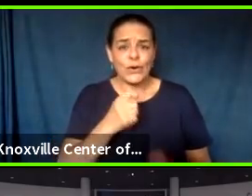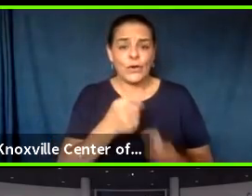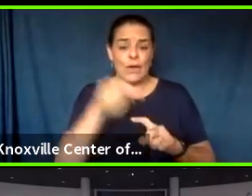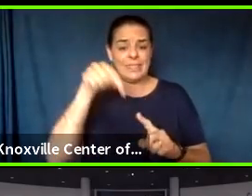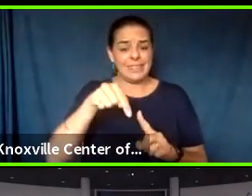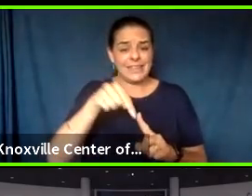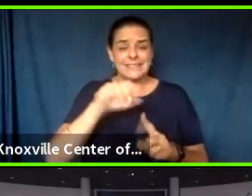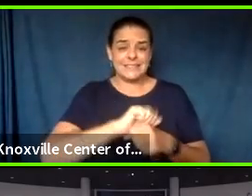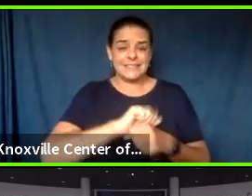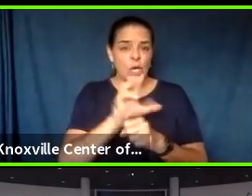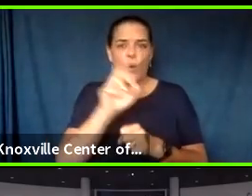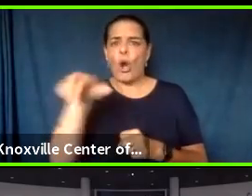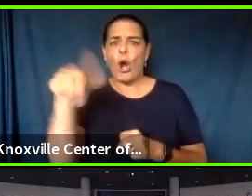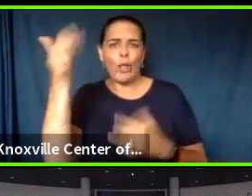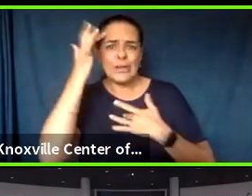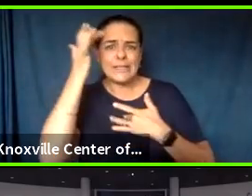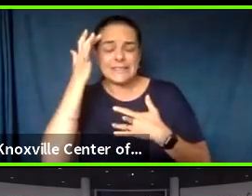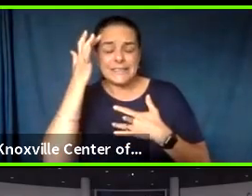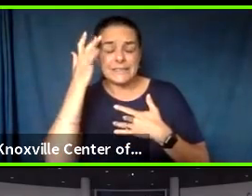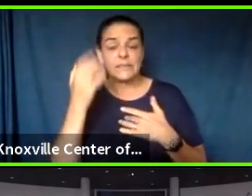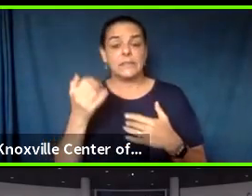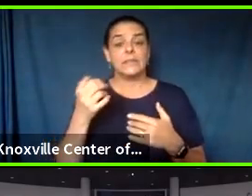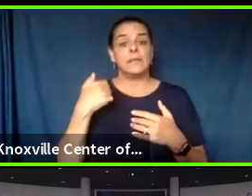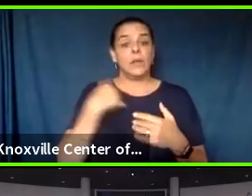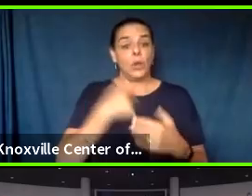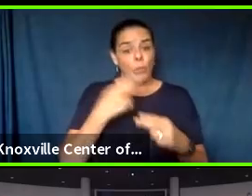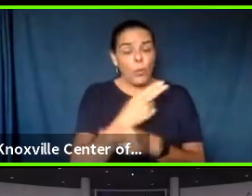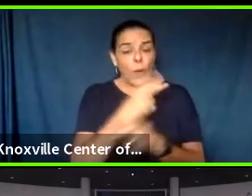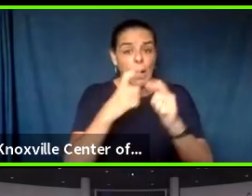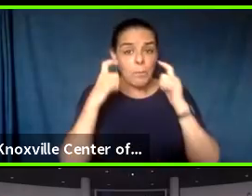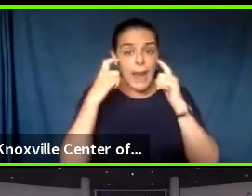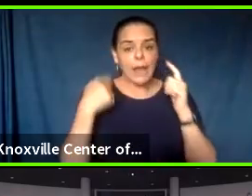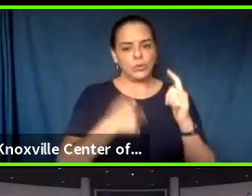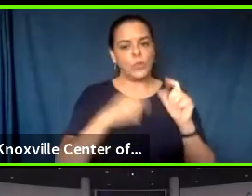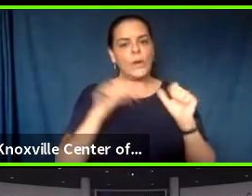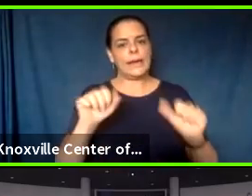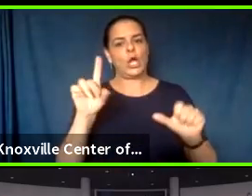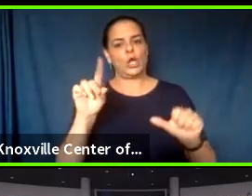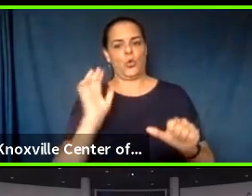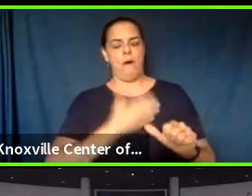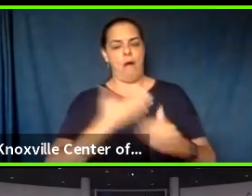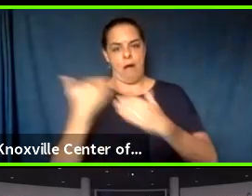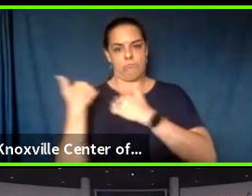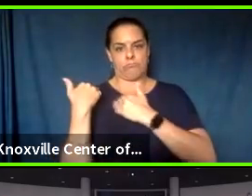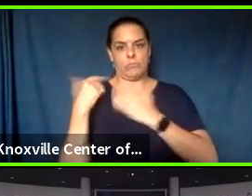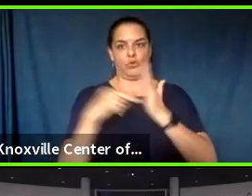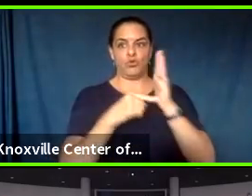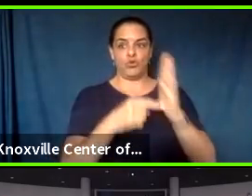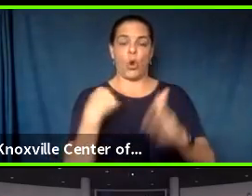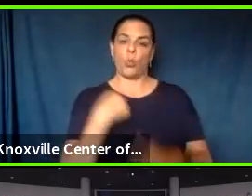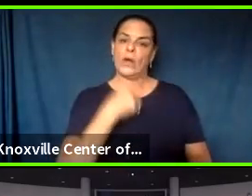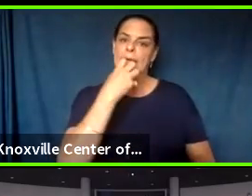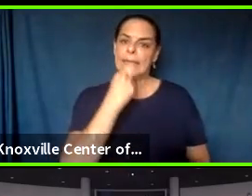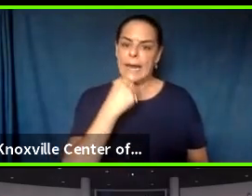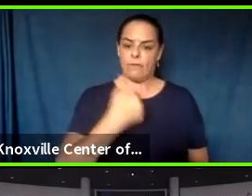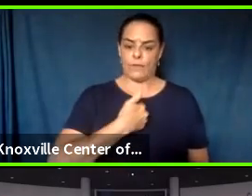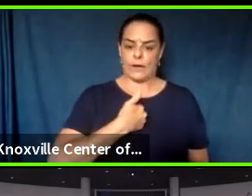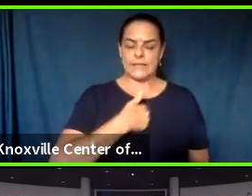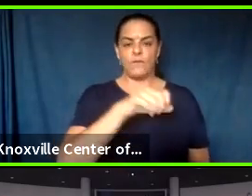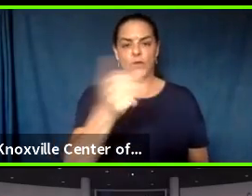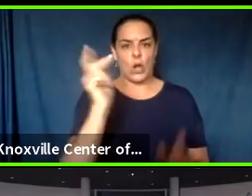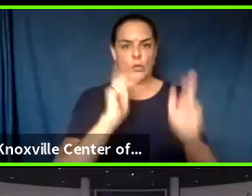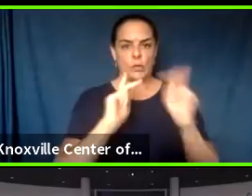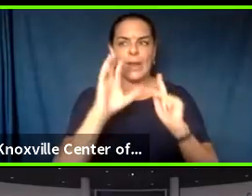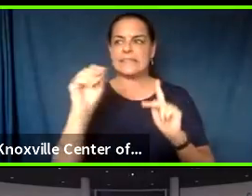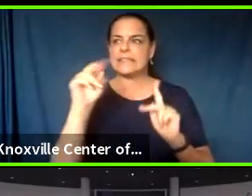disease. By wearing a mask, I think we can do our part to show that we care for others in our community and also honor the healthcare workers who are fighting this